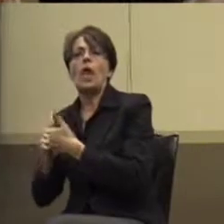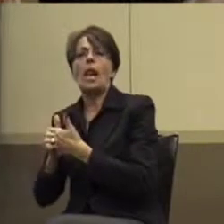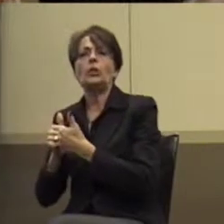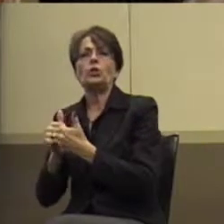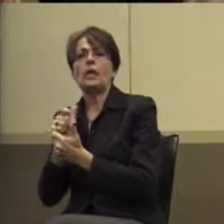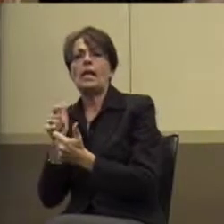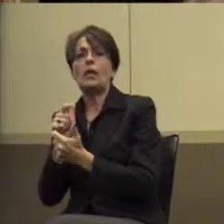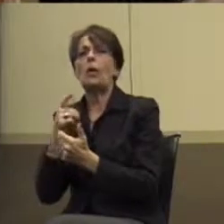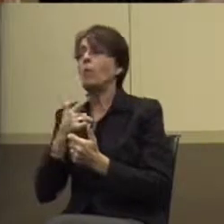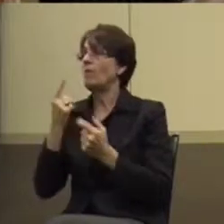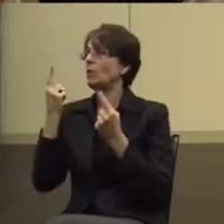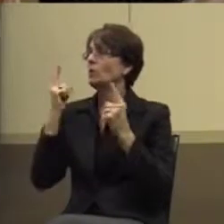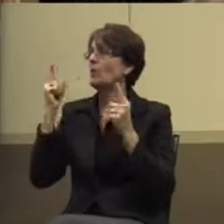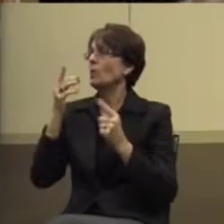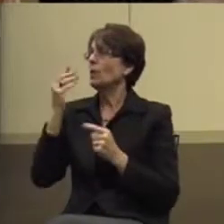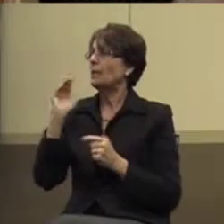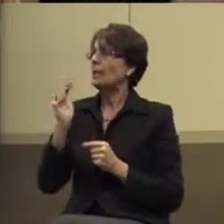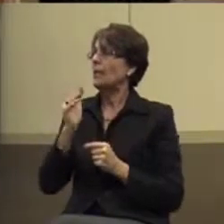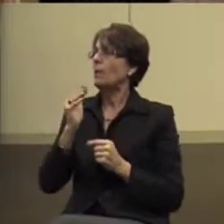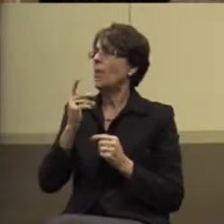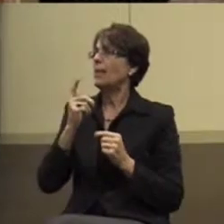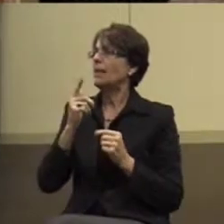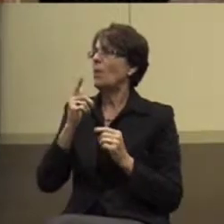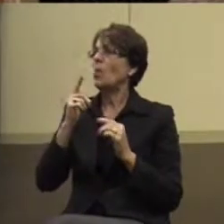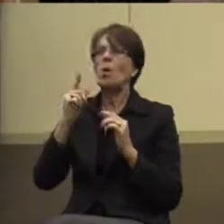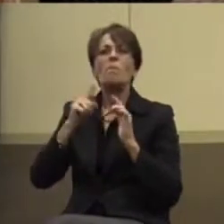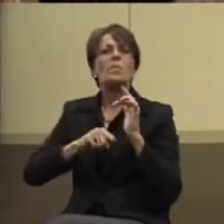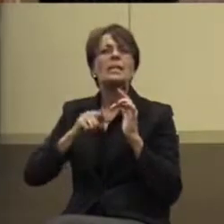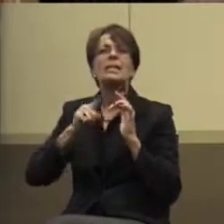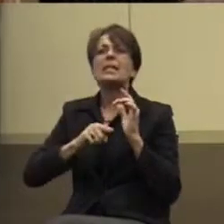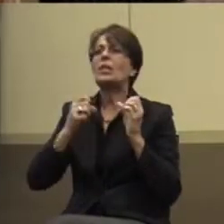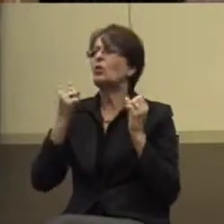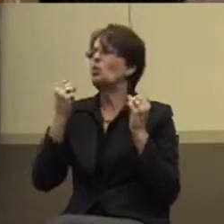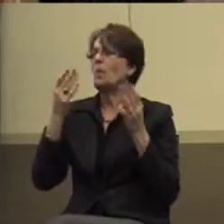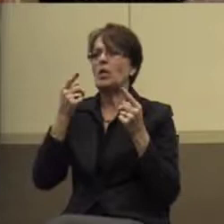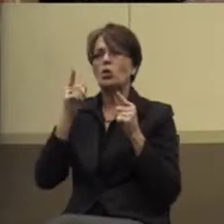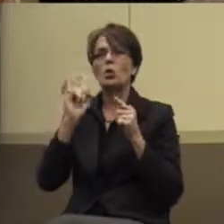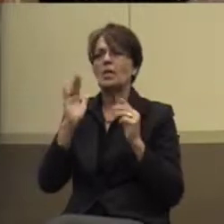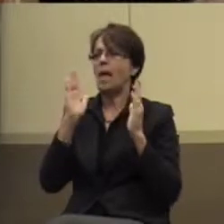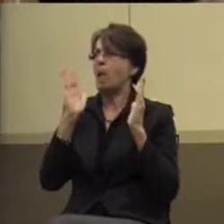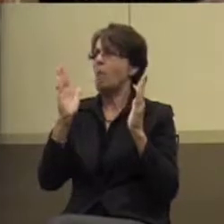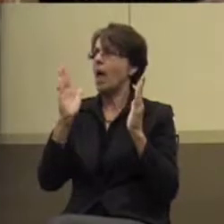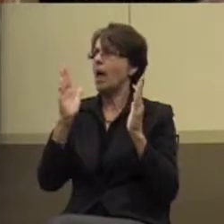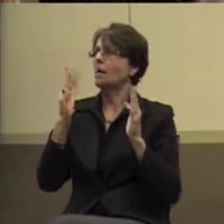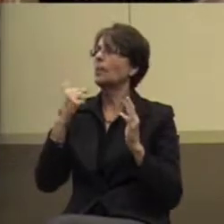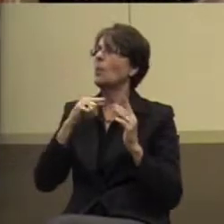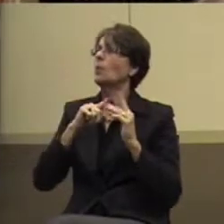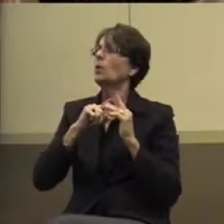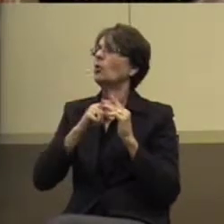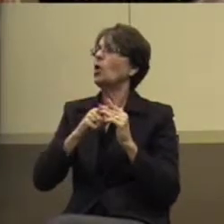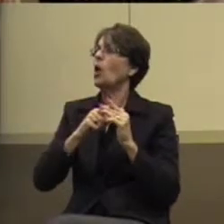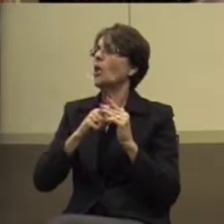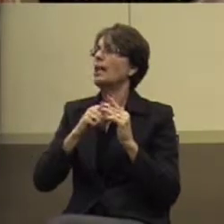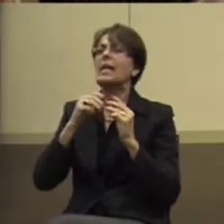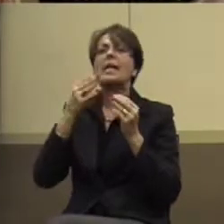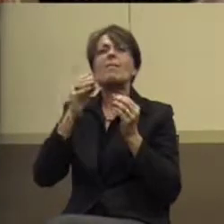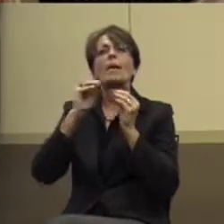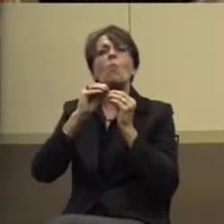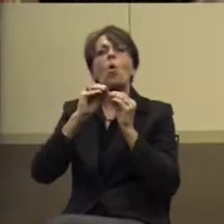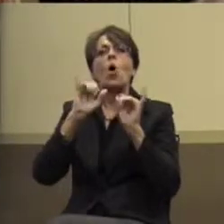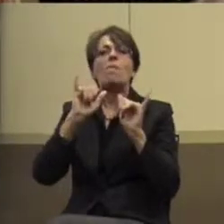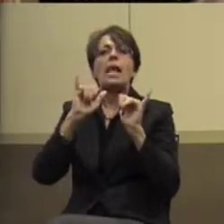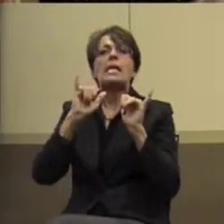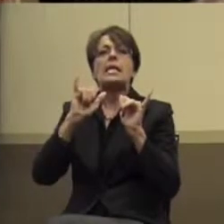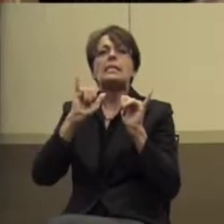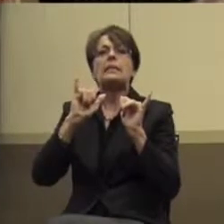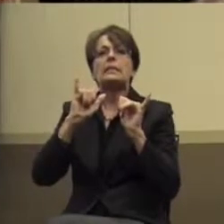so he felt successful, because it just seemed like he was missing just too many during that block. So then we would just start hitting him with more of the maintenance. So we